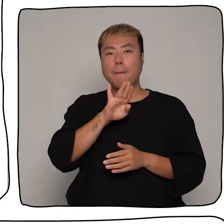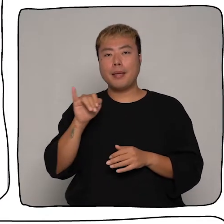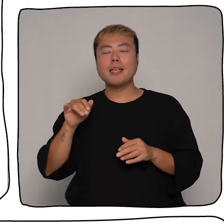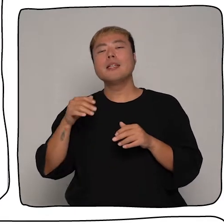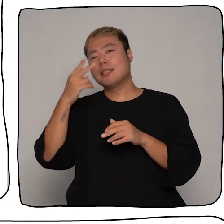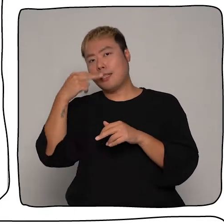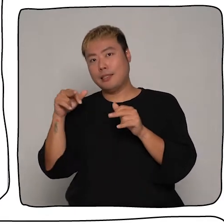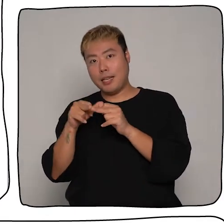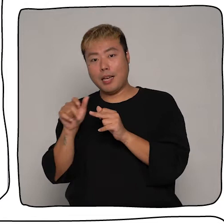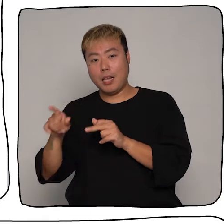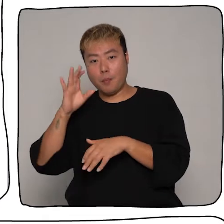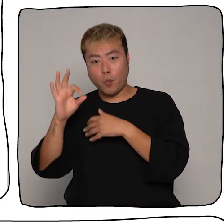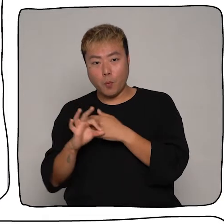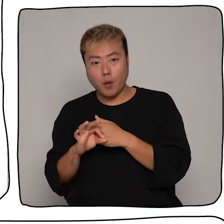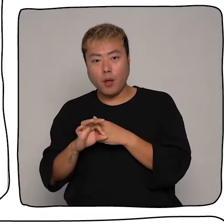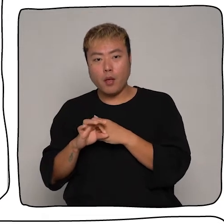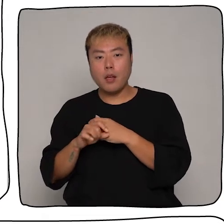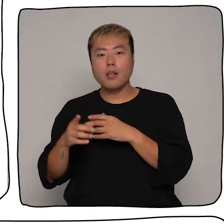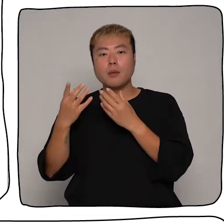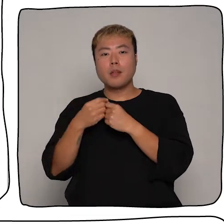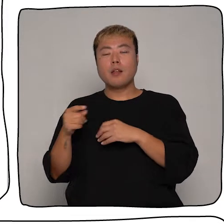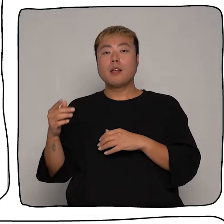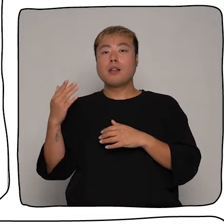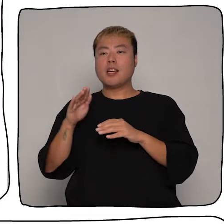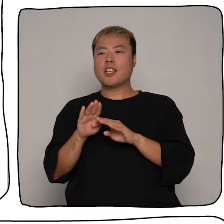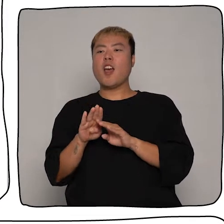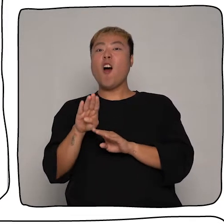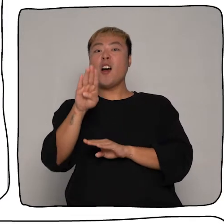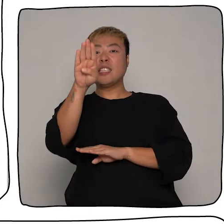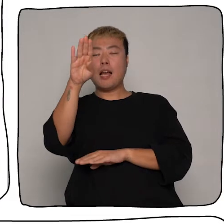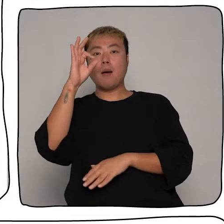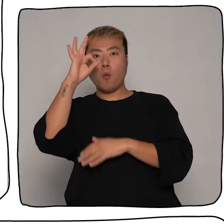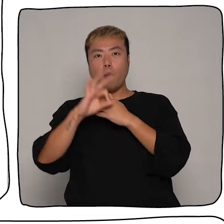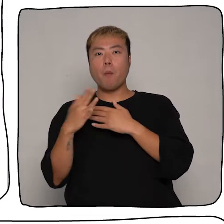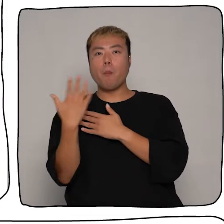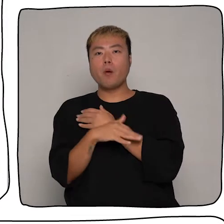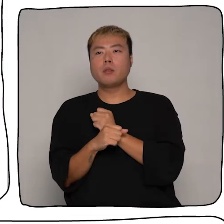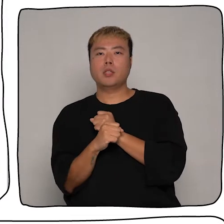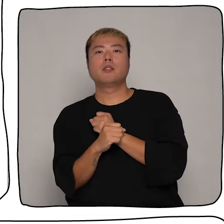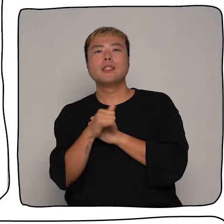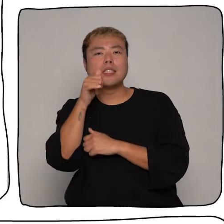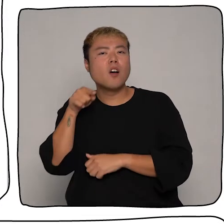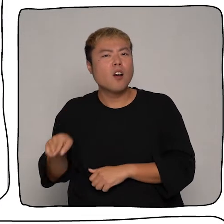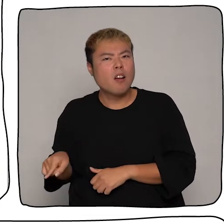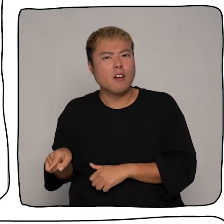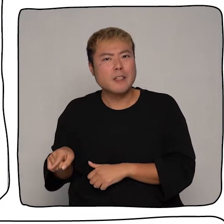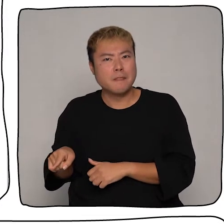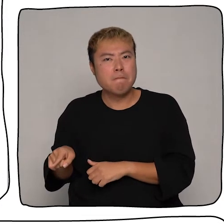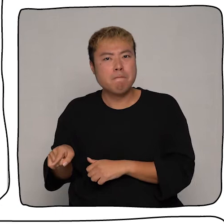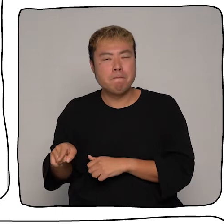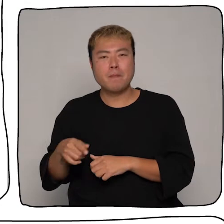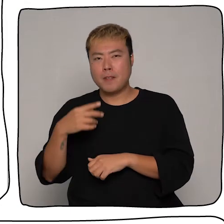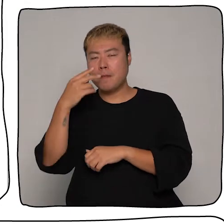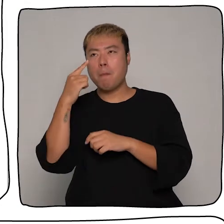sighted guide tenses up when he sees a steep hill in front of